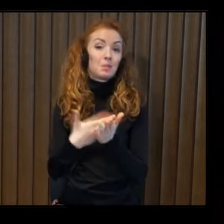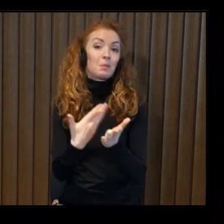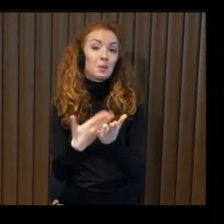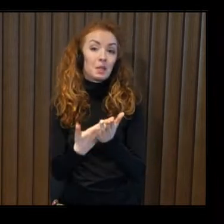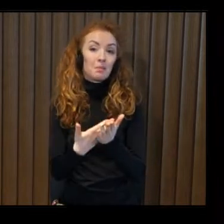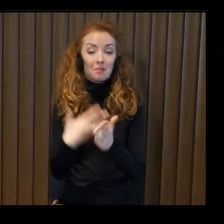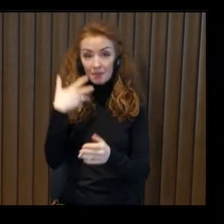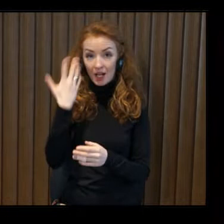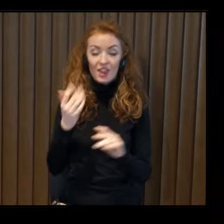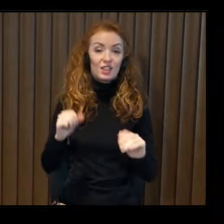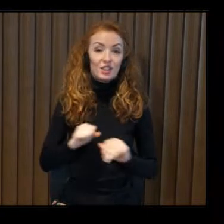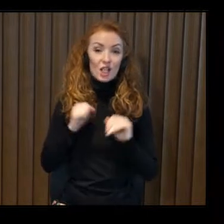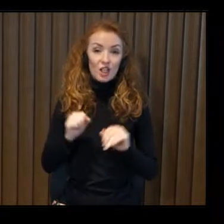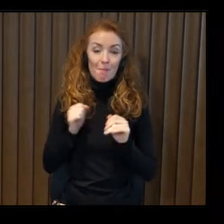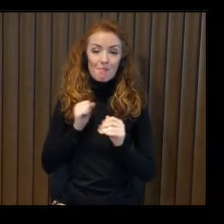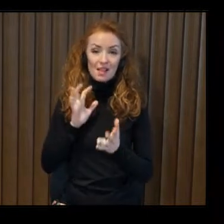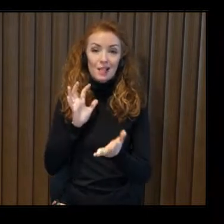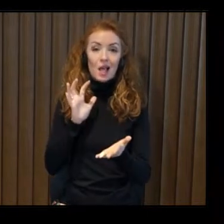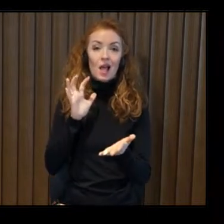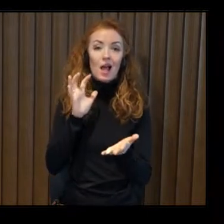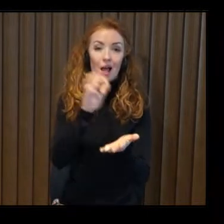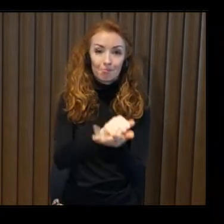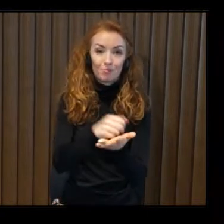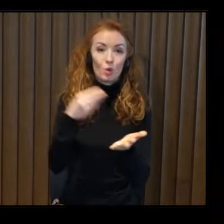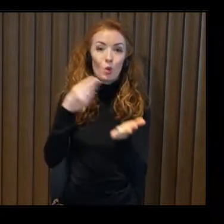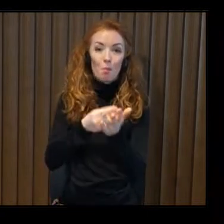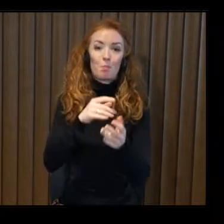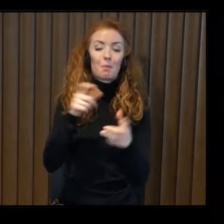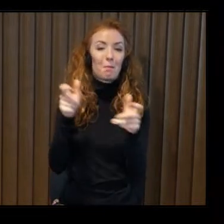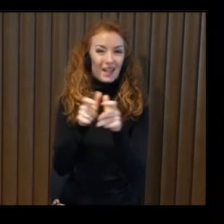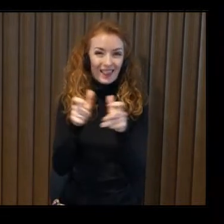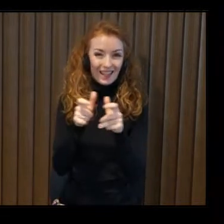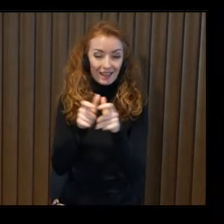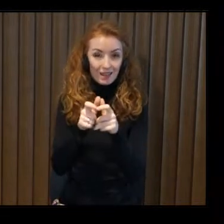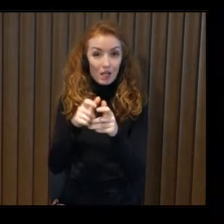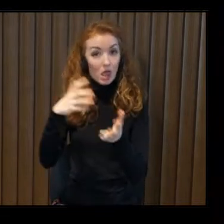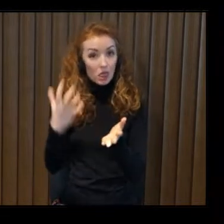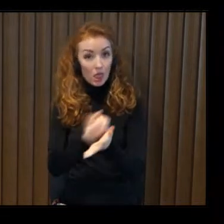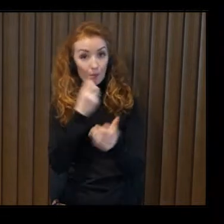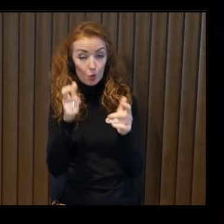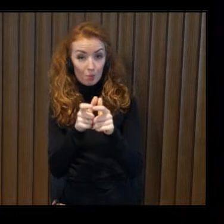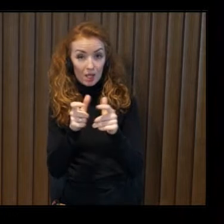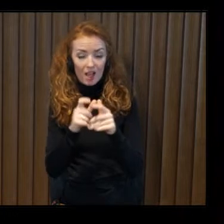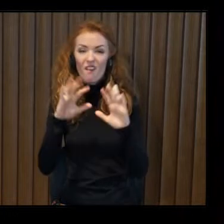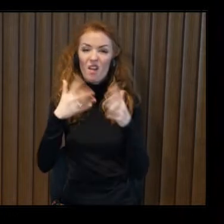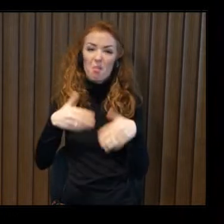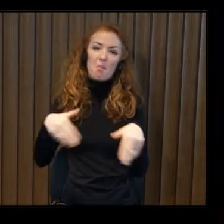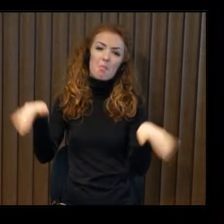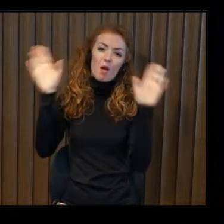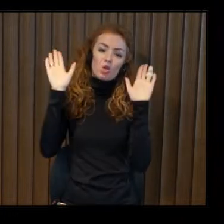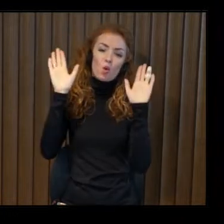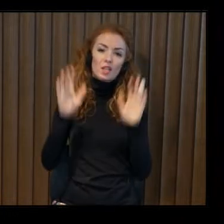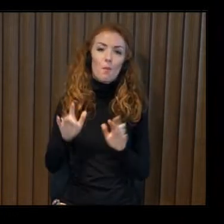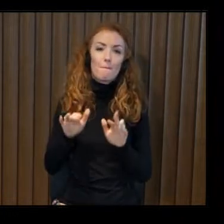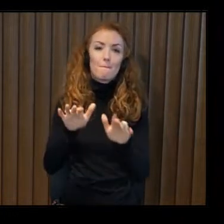online. Do you come away having booked that plane ticket? Or do you give up in the middle of the process because it's just frustrating and annoying?